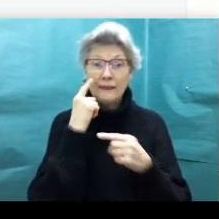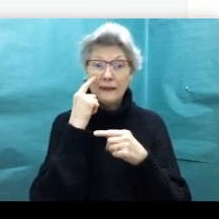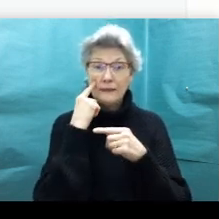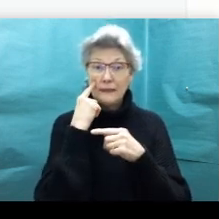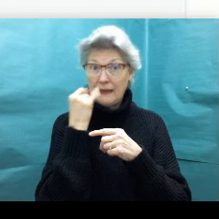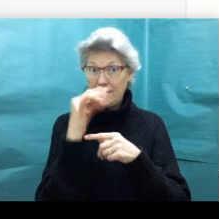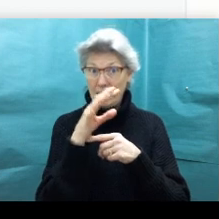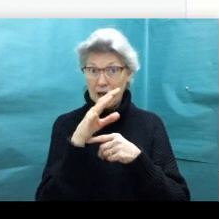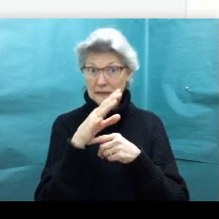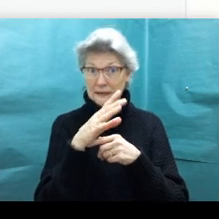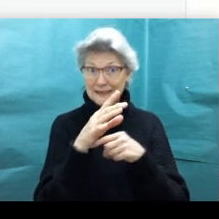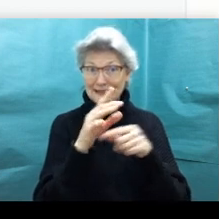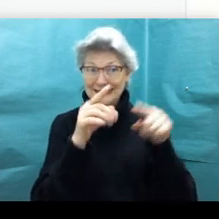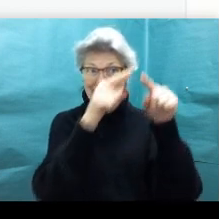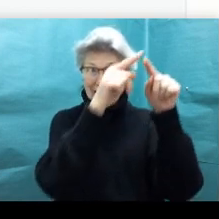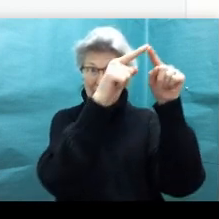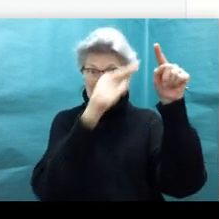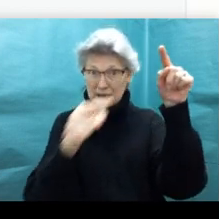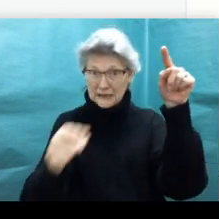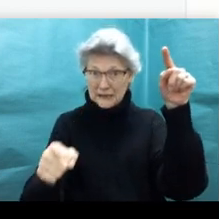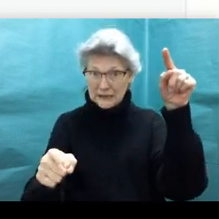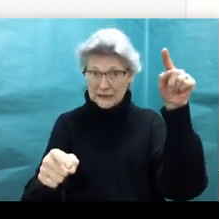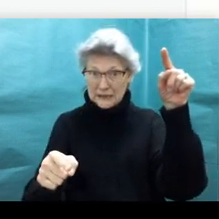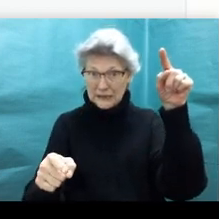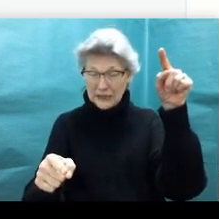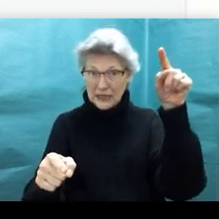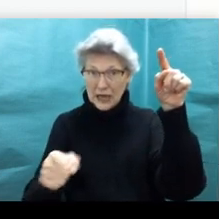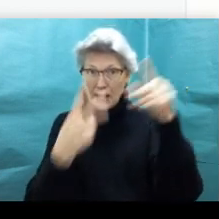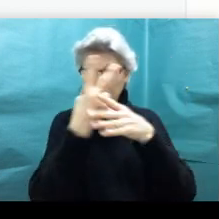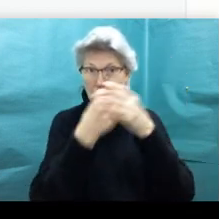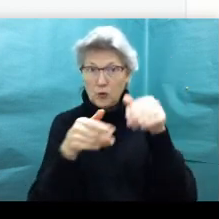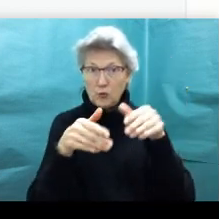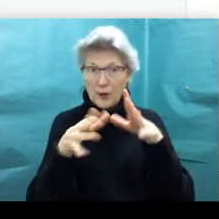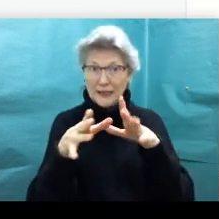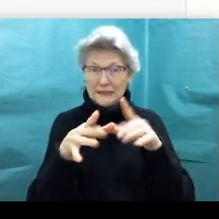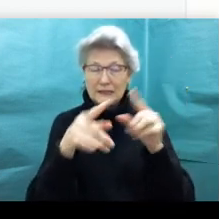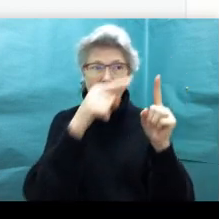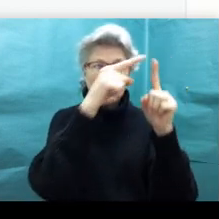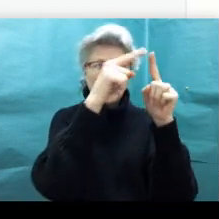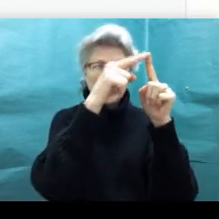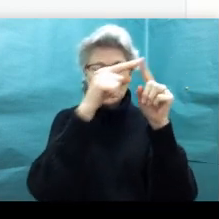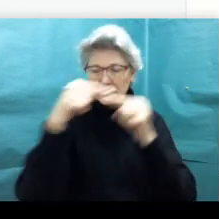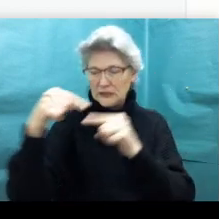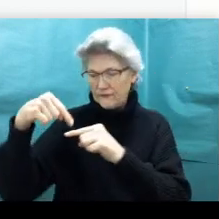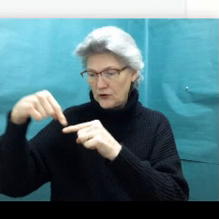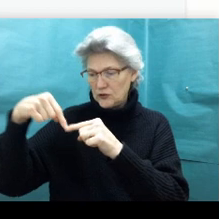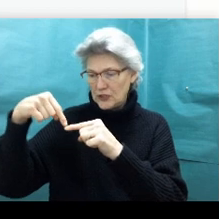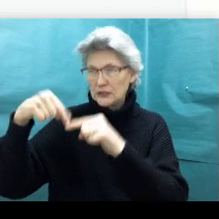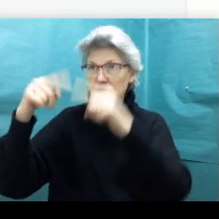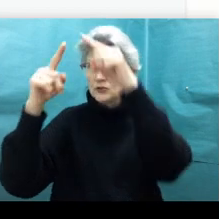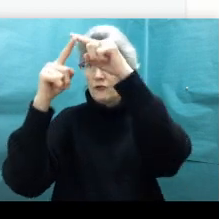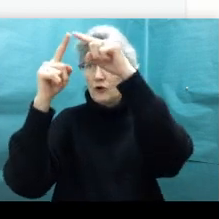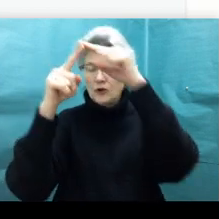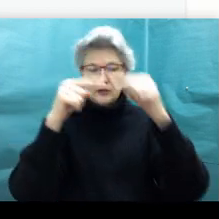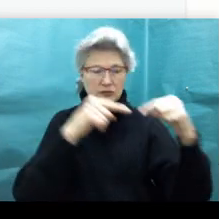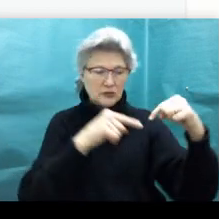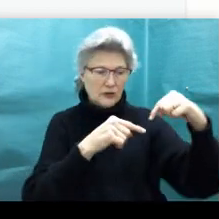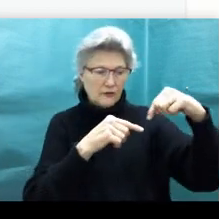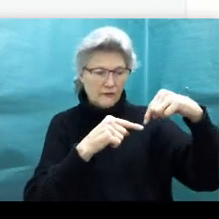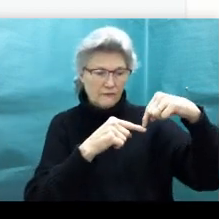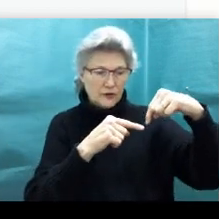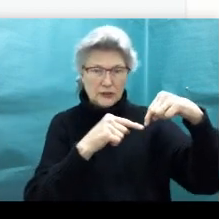that if I did diagonally both ways, I think that those would be lines of symmetry. So diagonal each